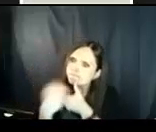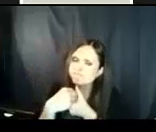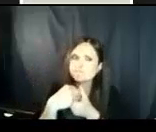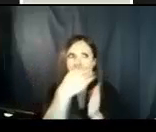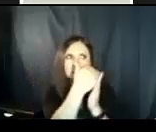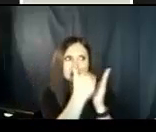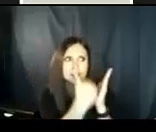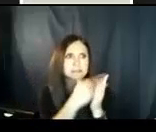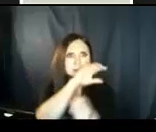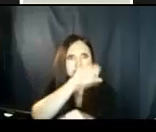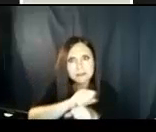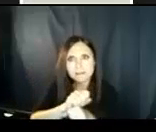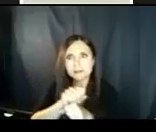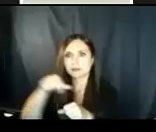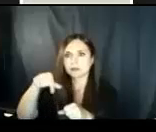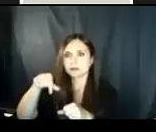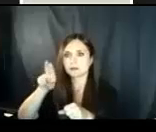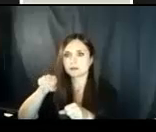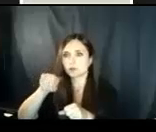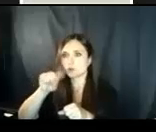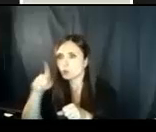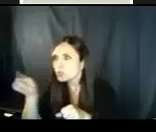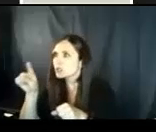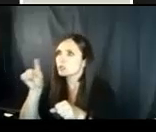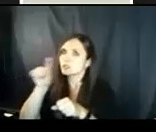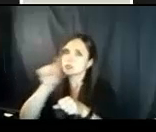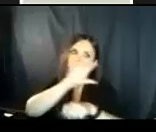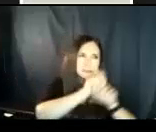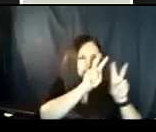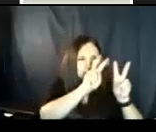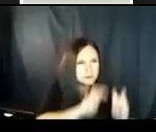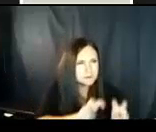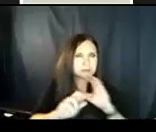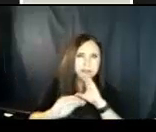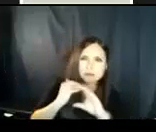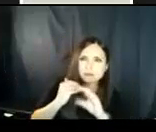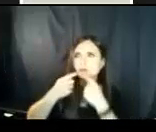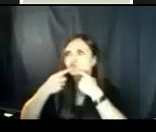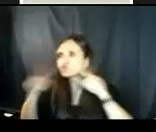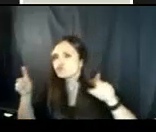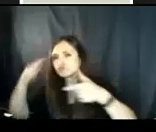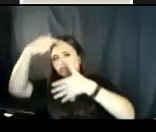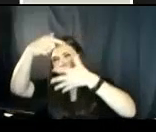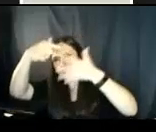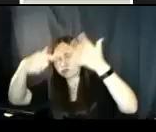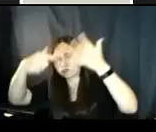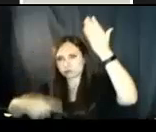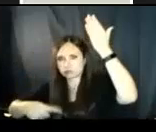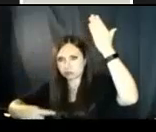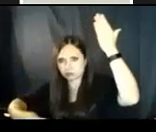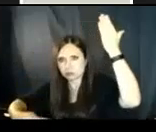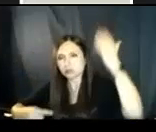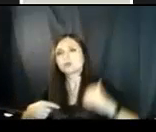in assignments, in quizzes, in assessments, in emails, announcements, different types of things that we